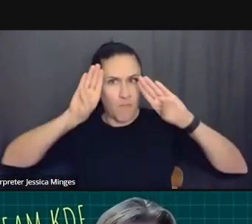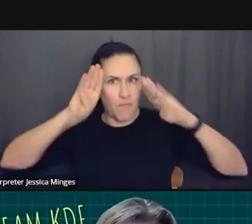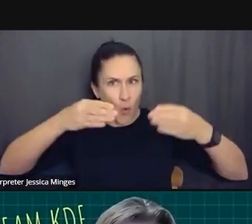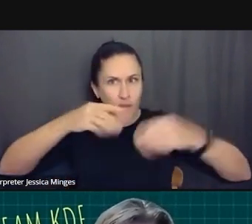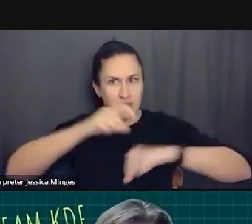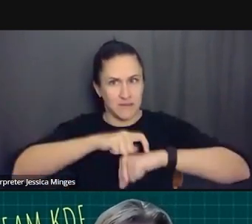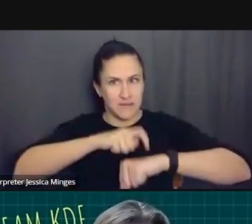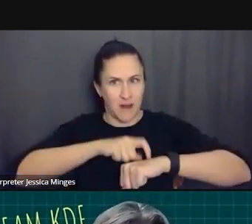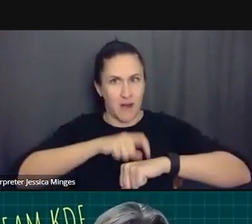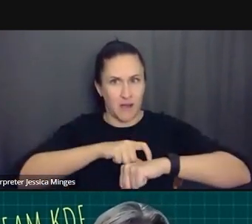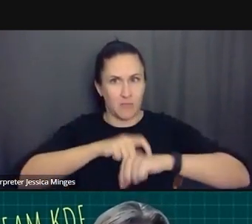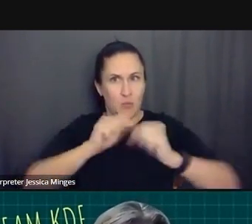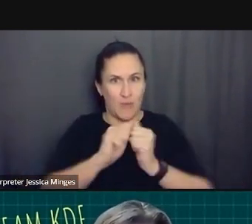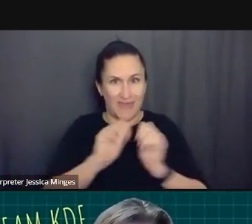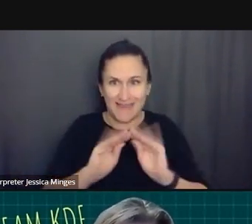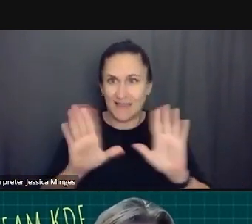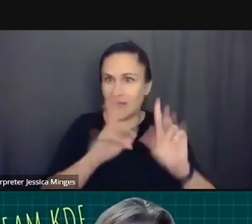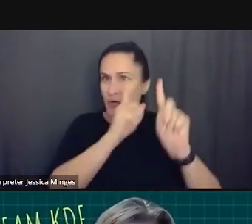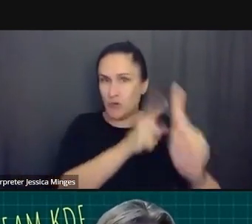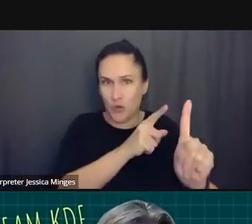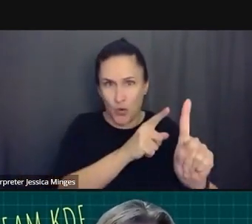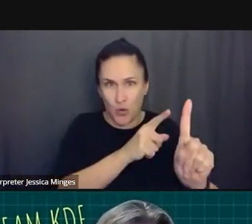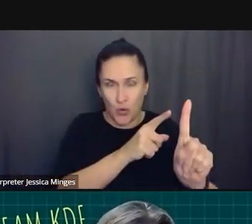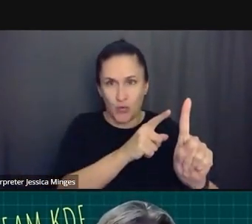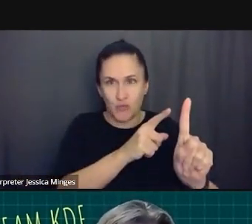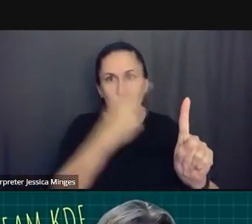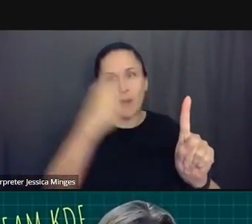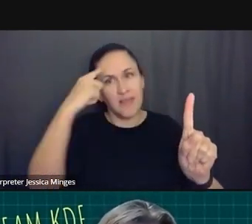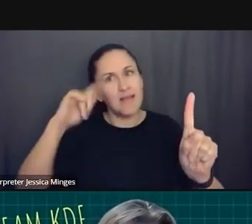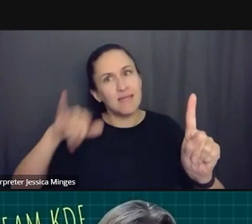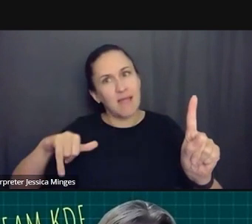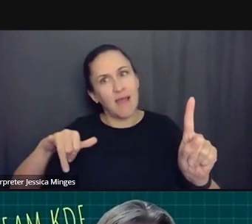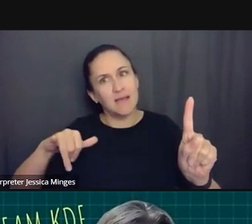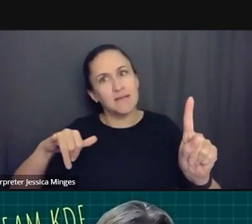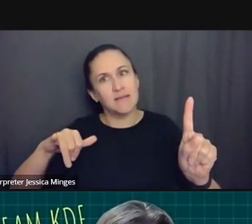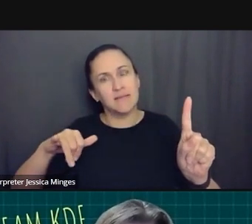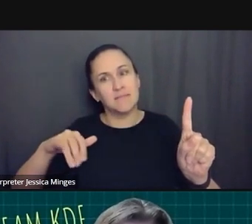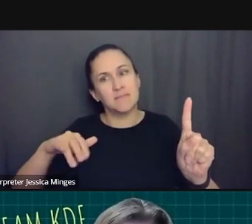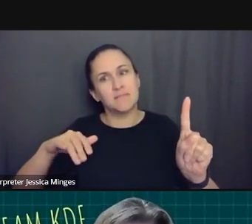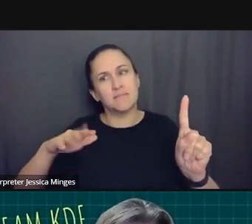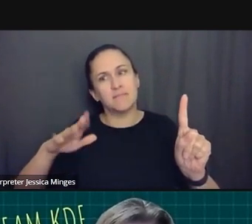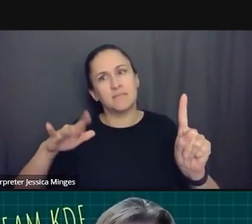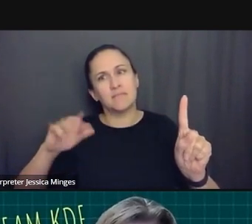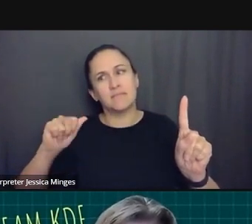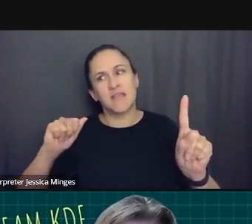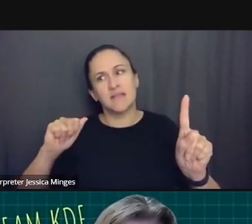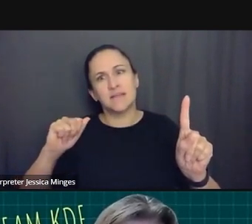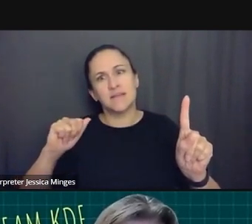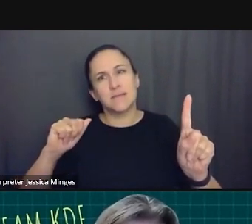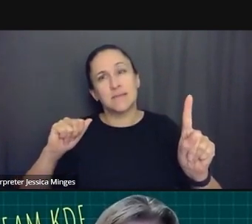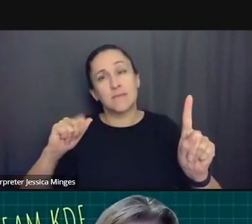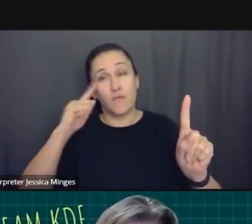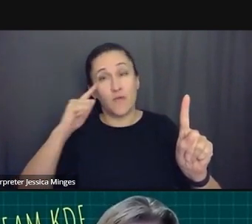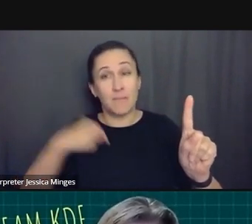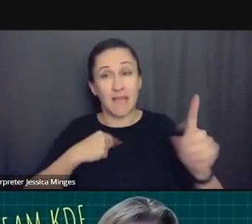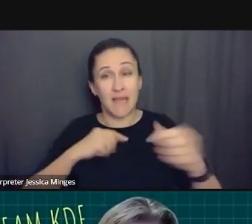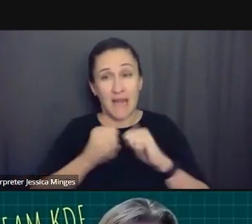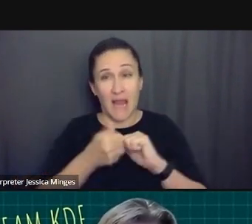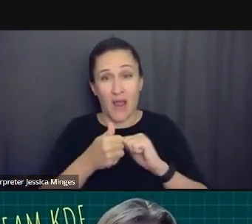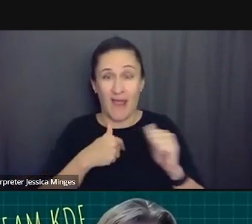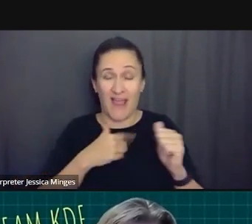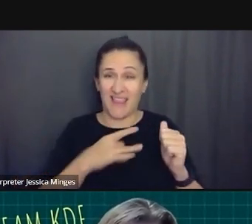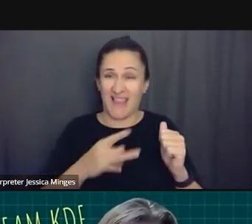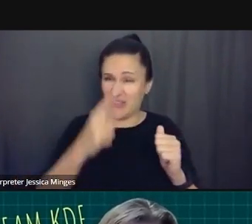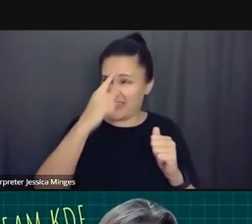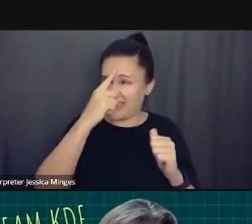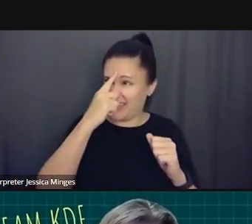time with a clear goal. So I think that is for me and how I like to sort of